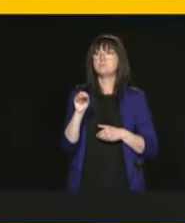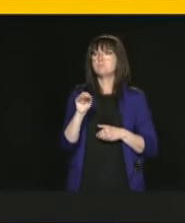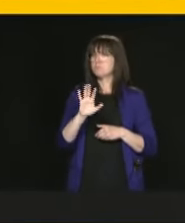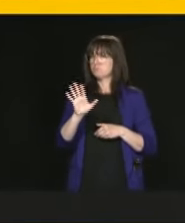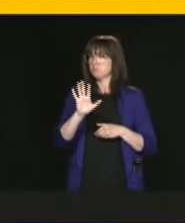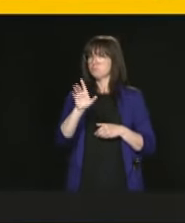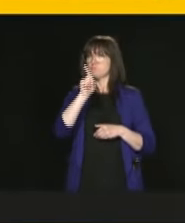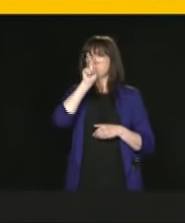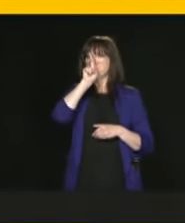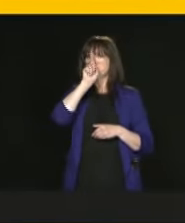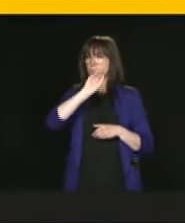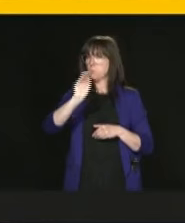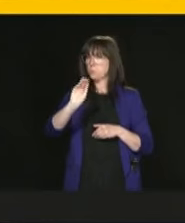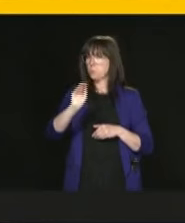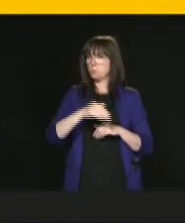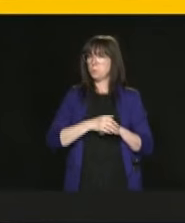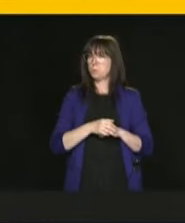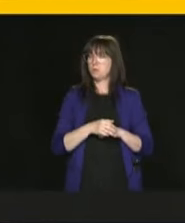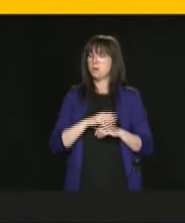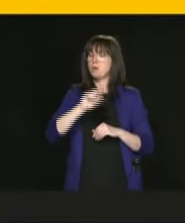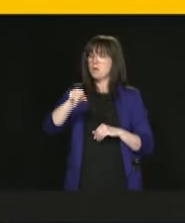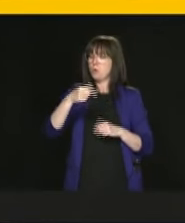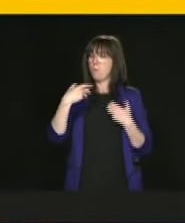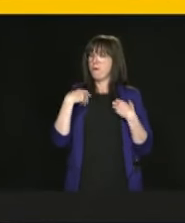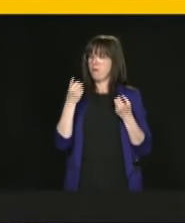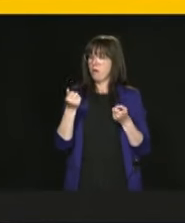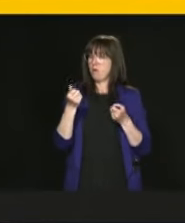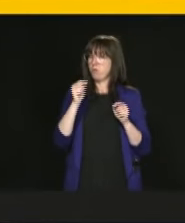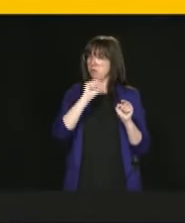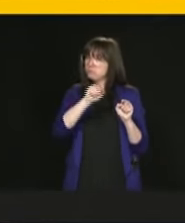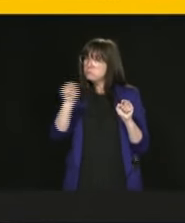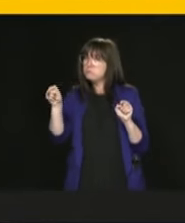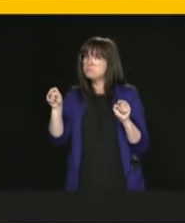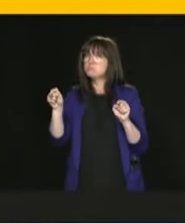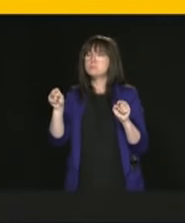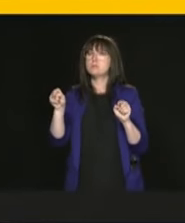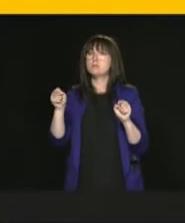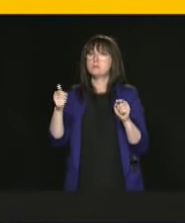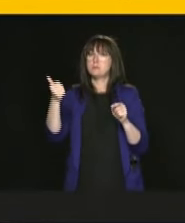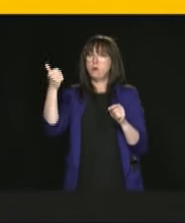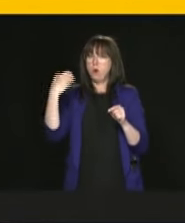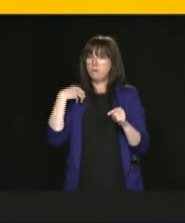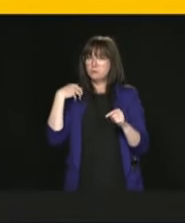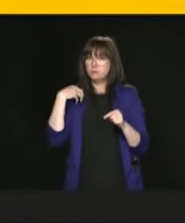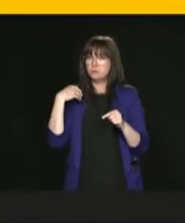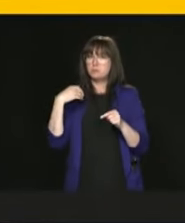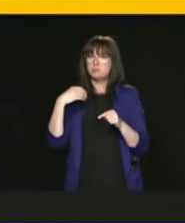the Quebec health authorities, and not just of Quebec, but in Montreal too,